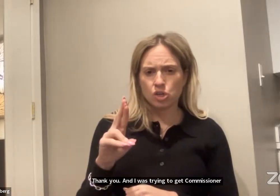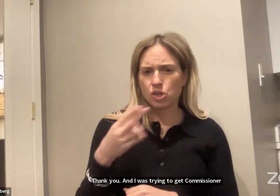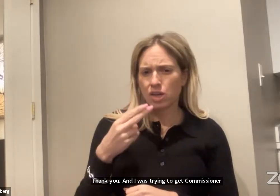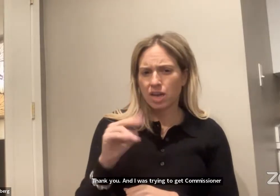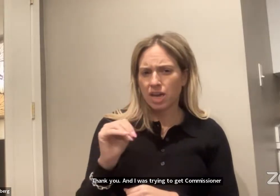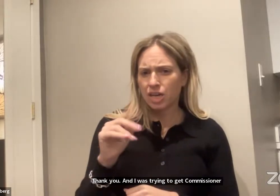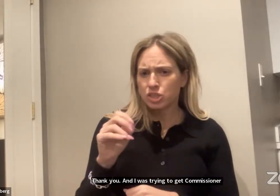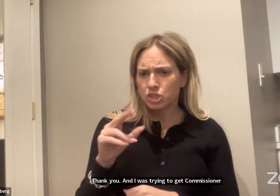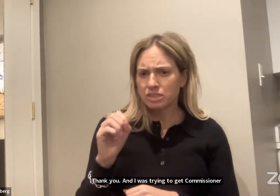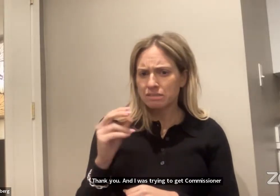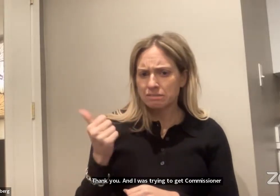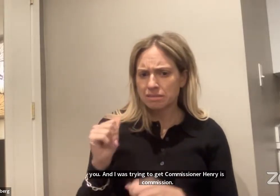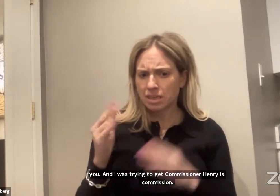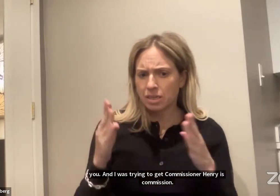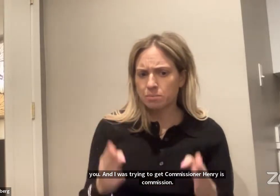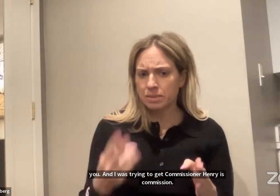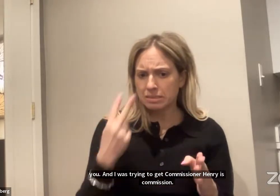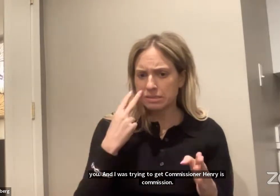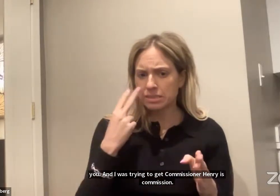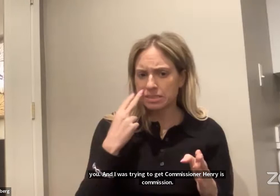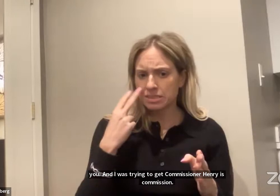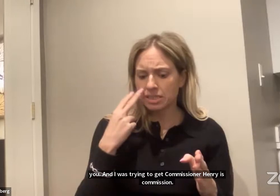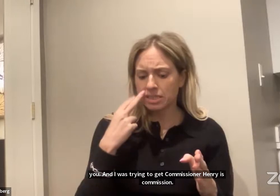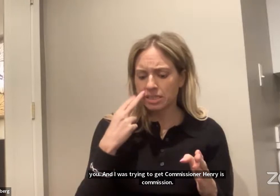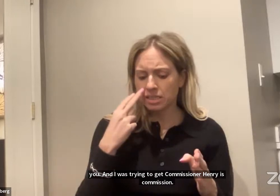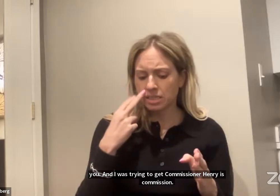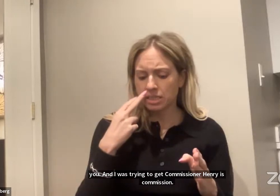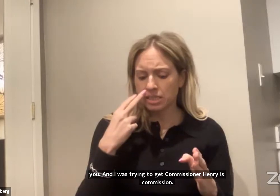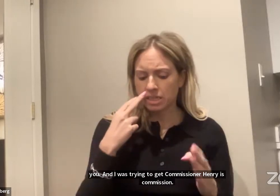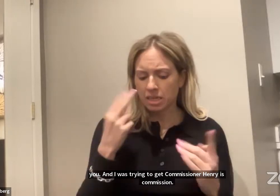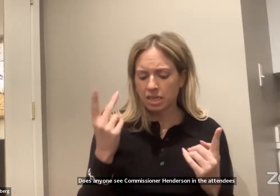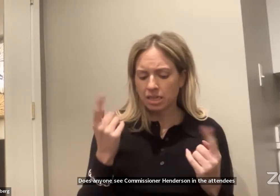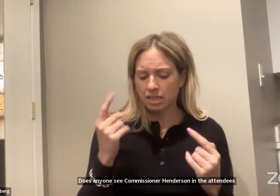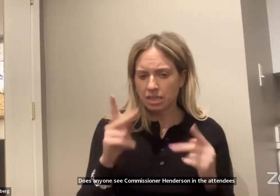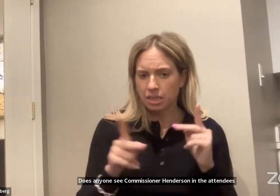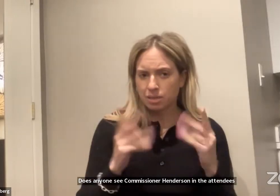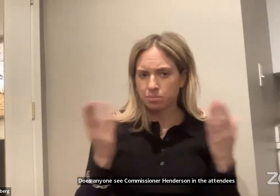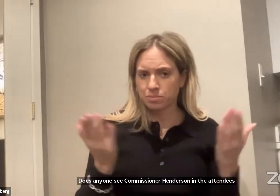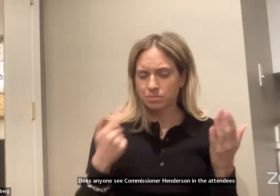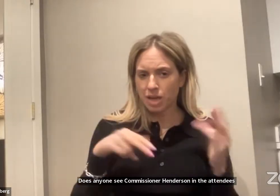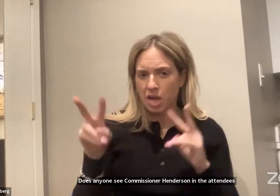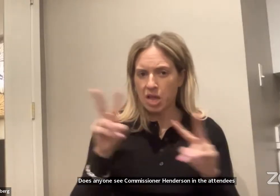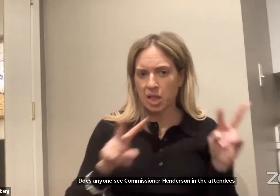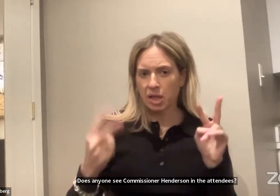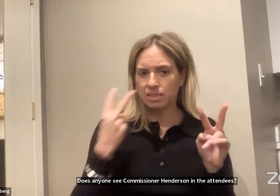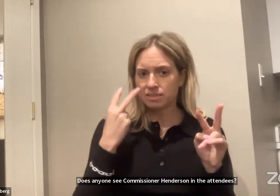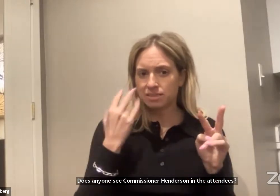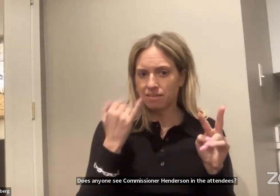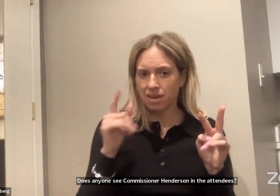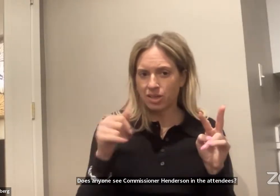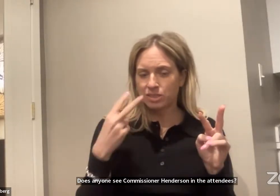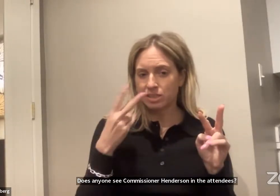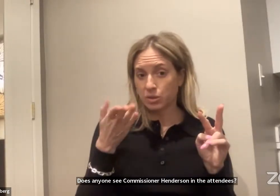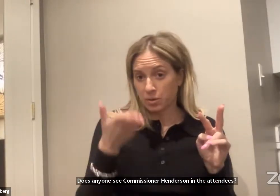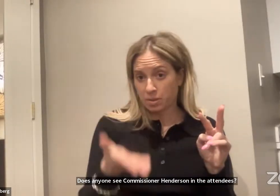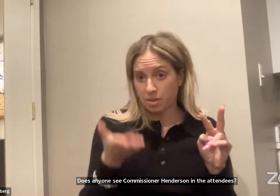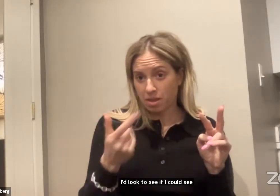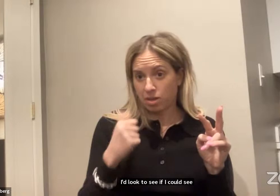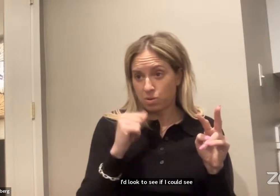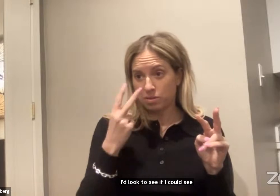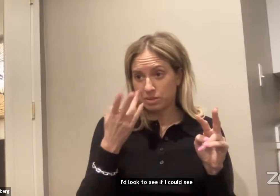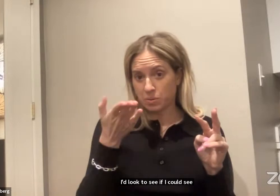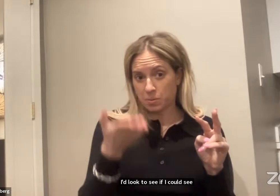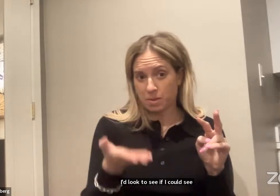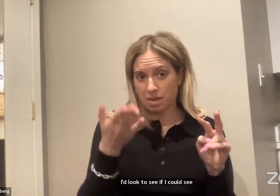does anyone see Commissioner Henderson in the attendees? I looked to see if I could see her there. I don't see her there. And also